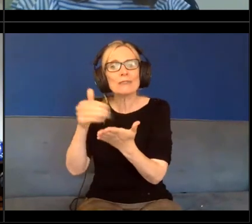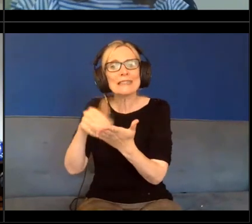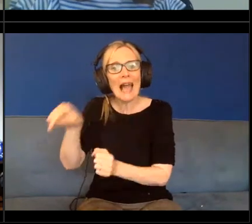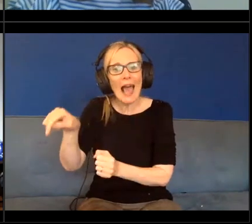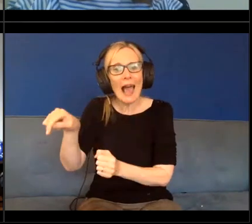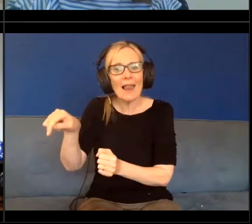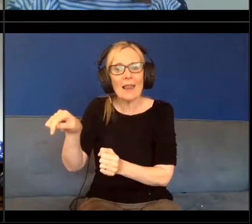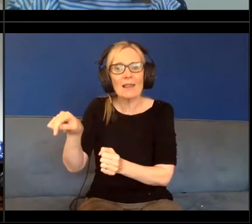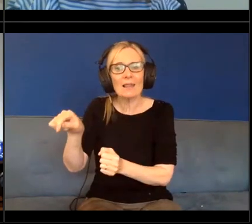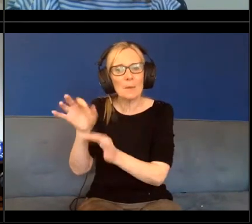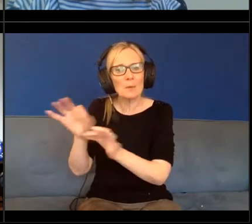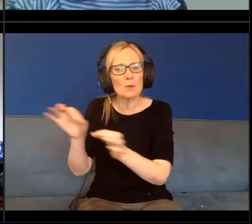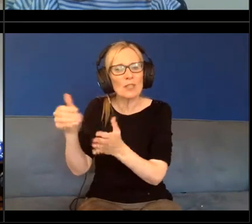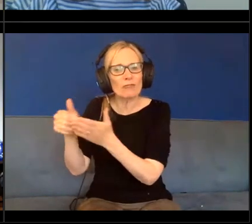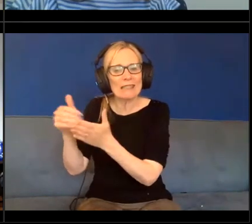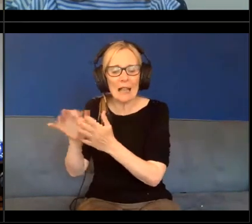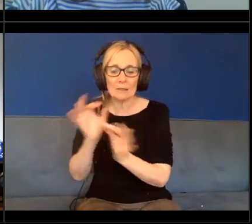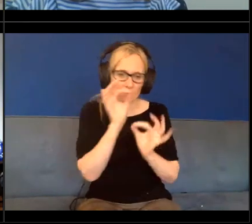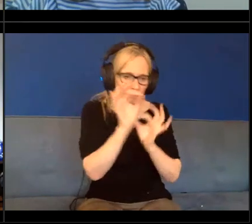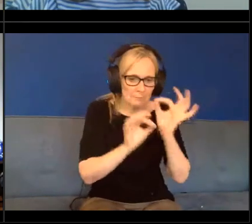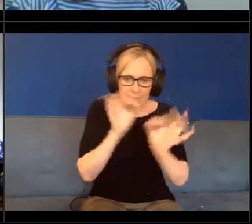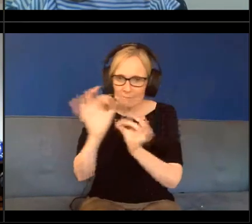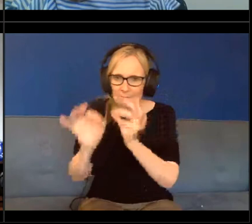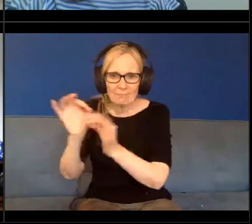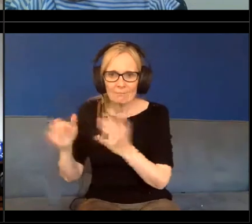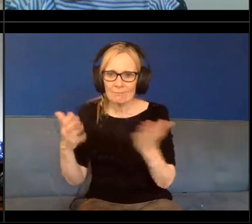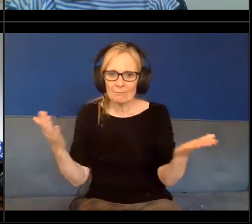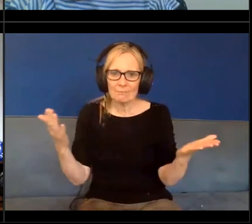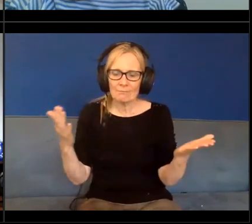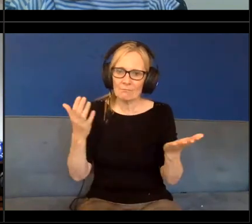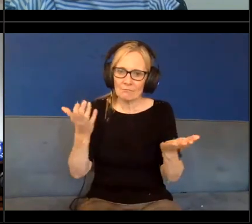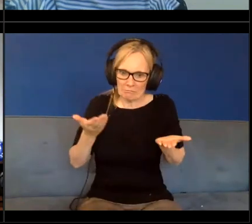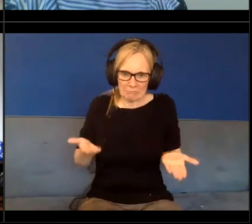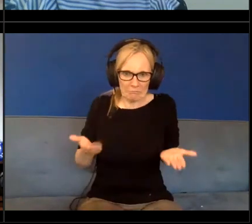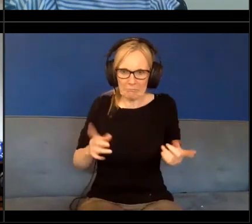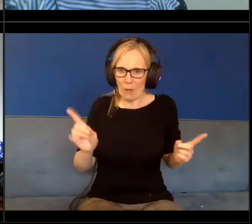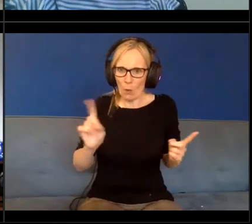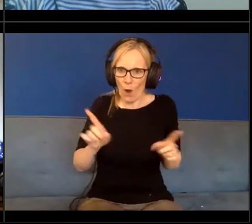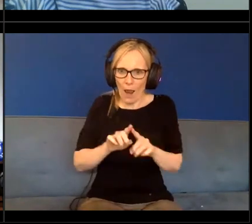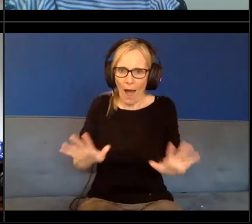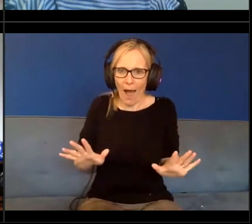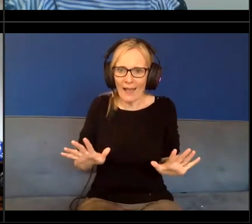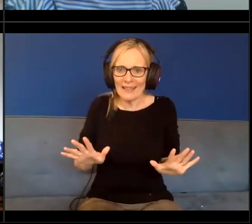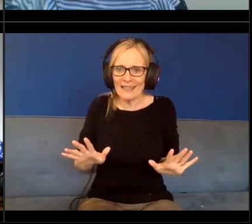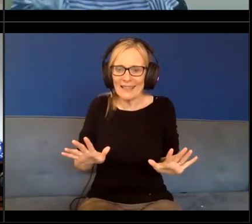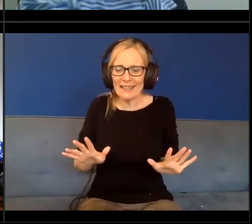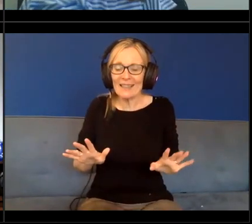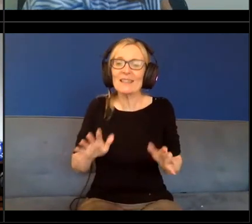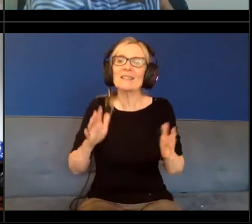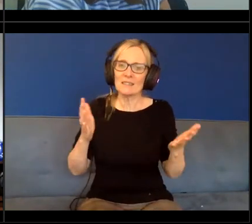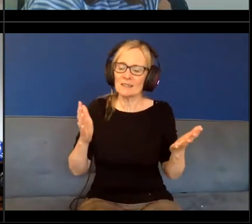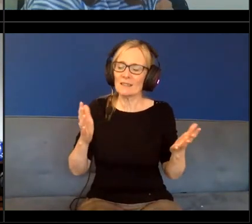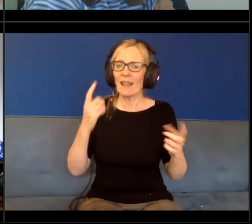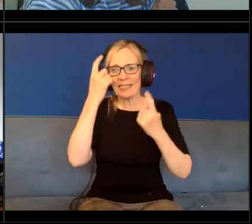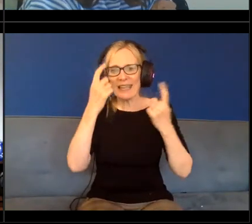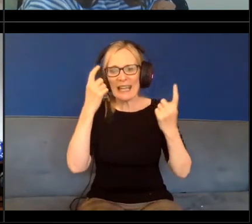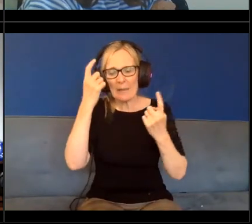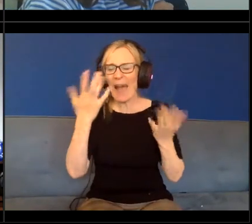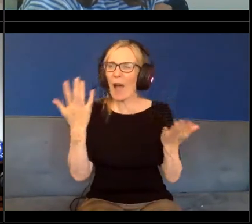more about what the current situation was like. But thinking about, you know, the sports